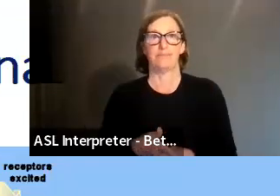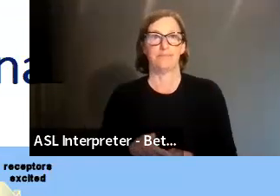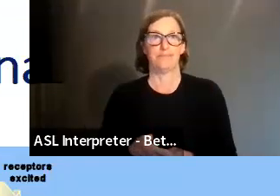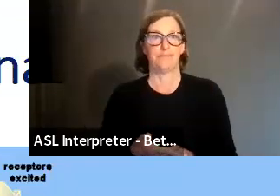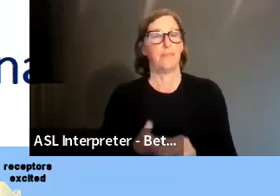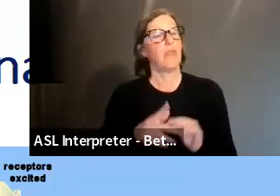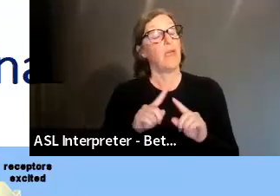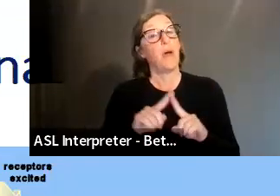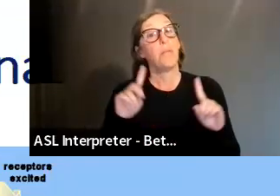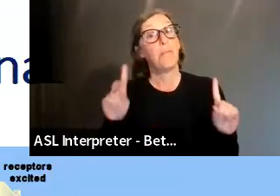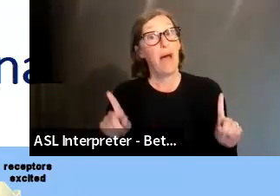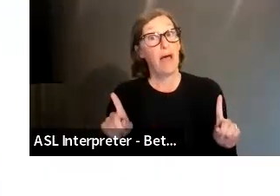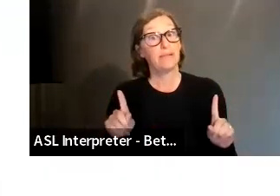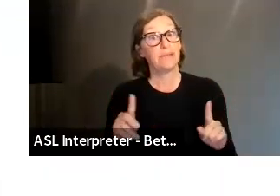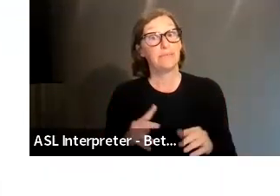However, there